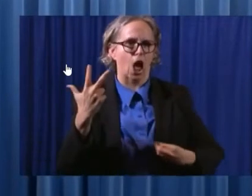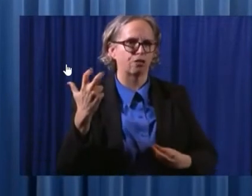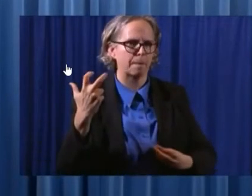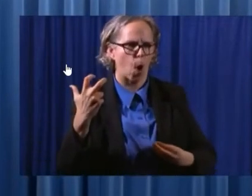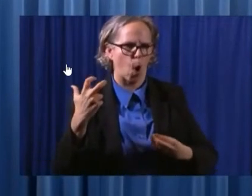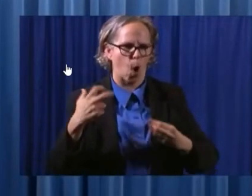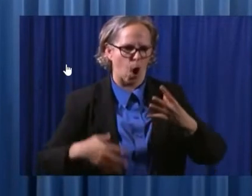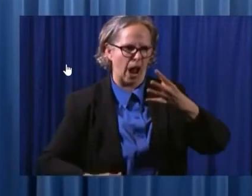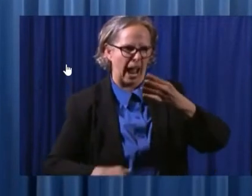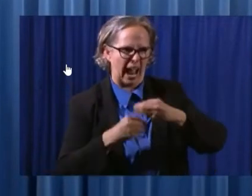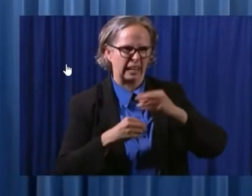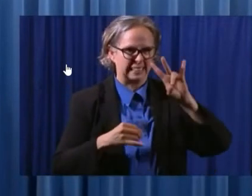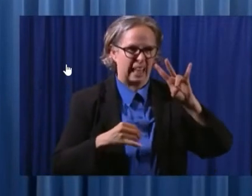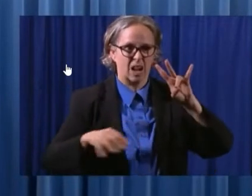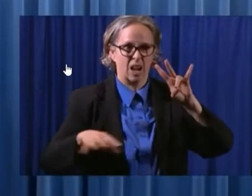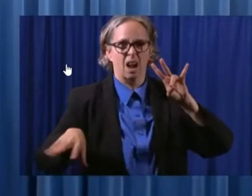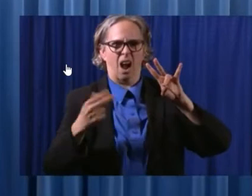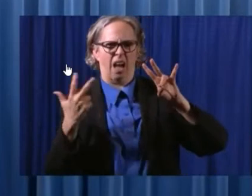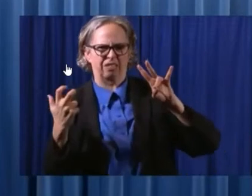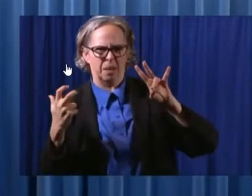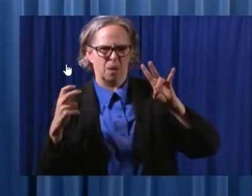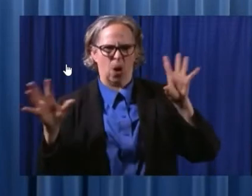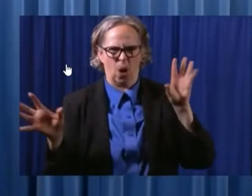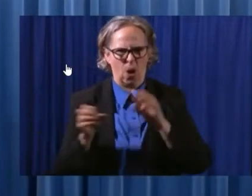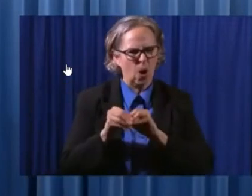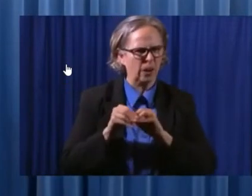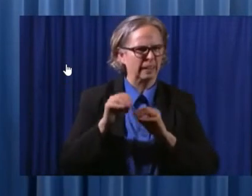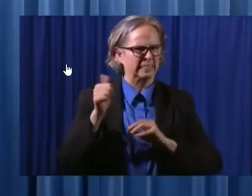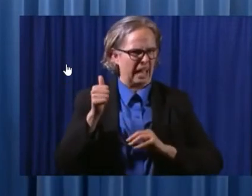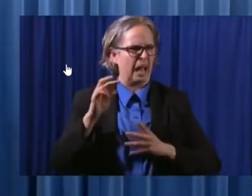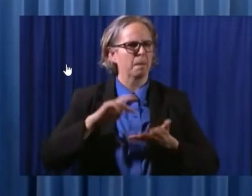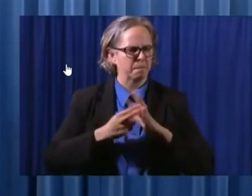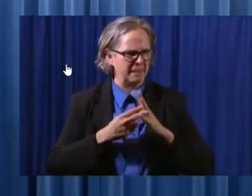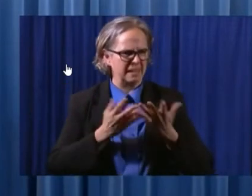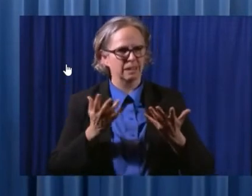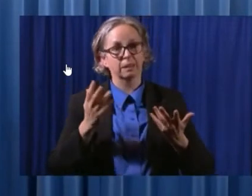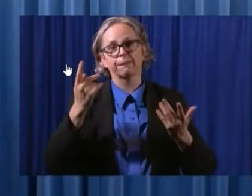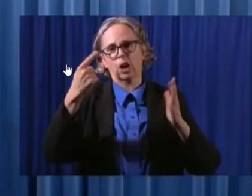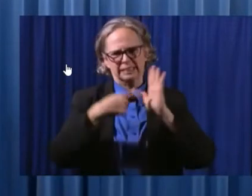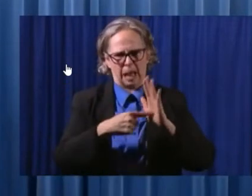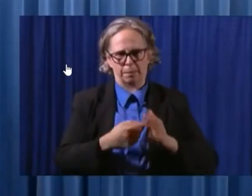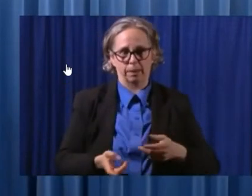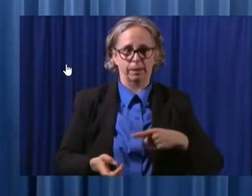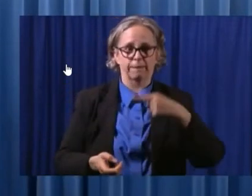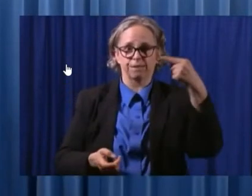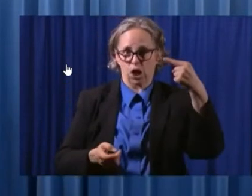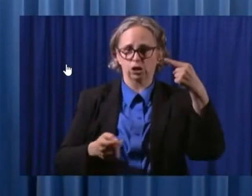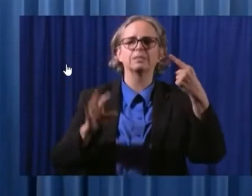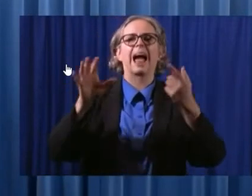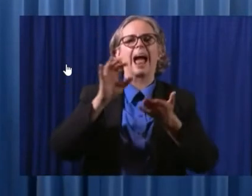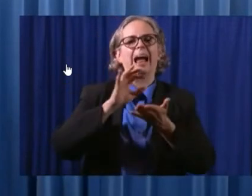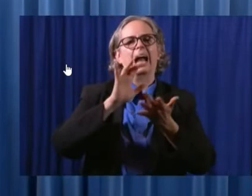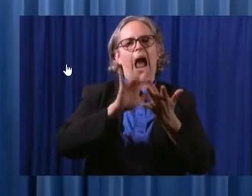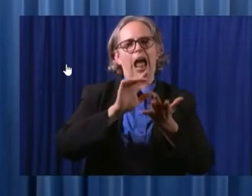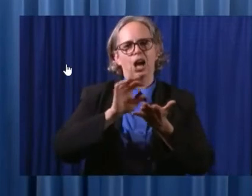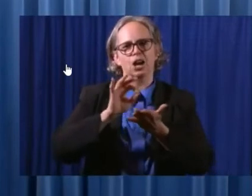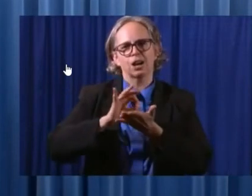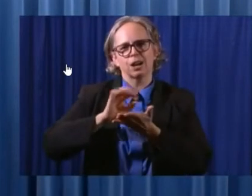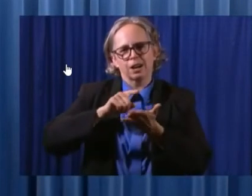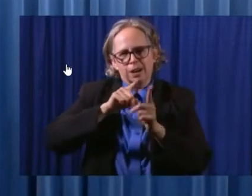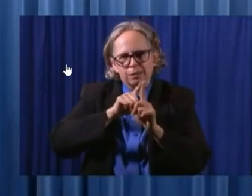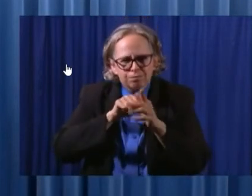once we get the data and we can put it online and it's usable. Contact tracing, we'll get some data from that. Test per capita